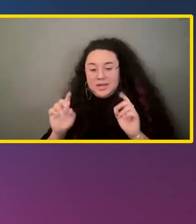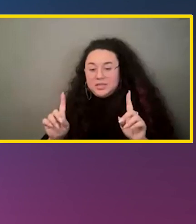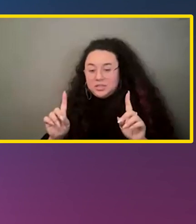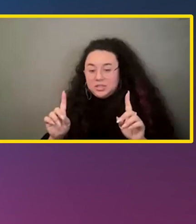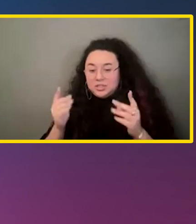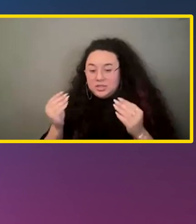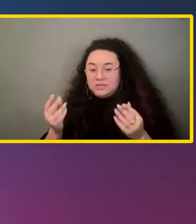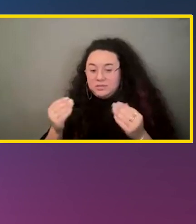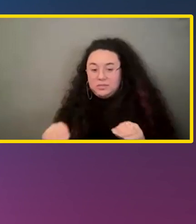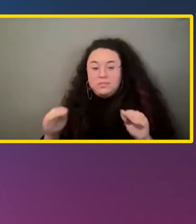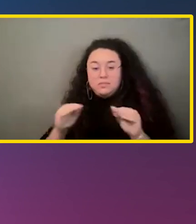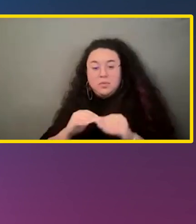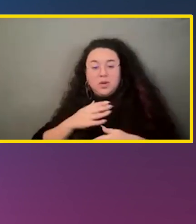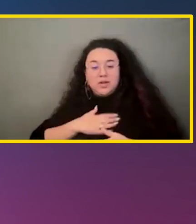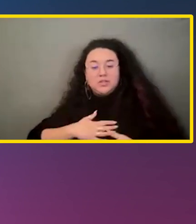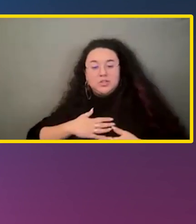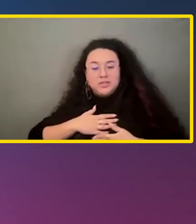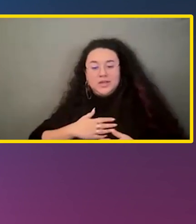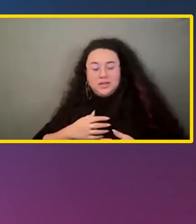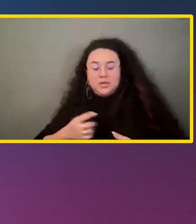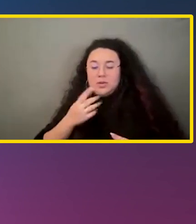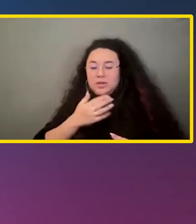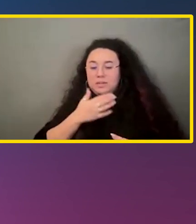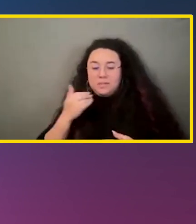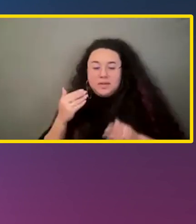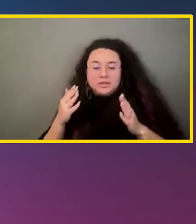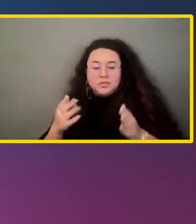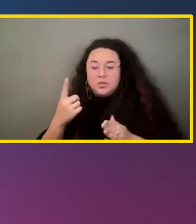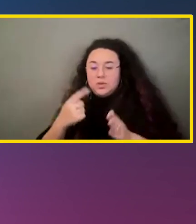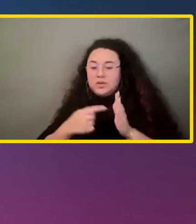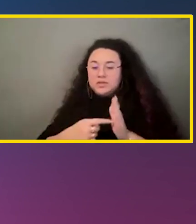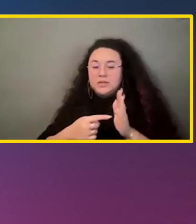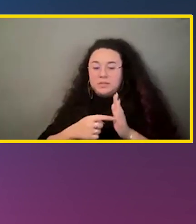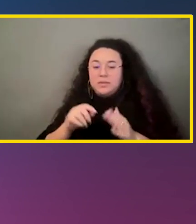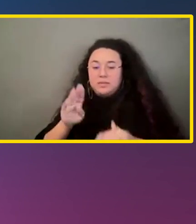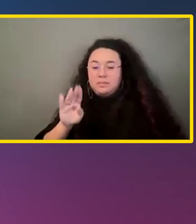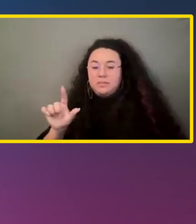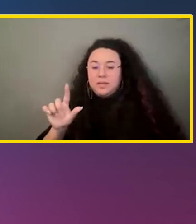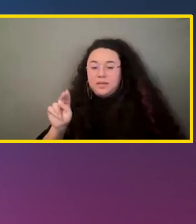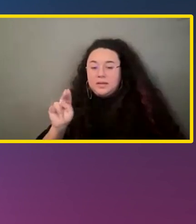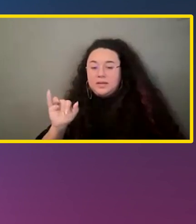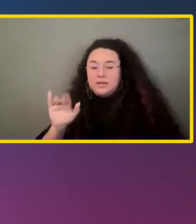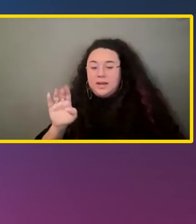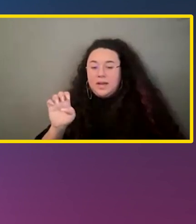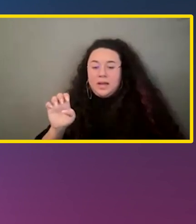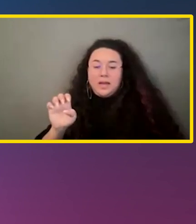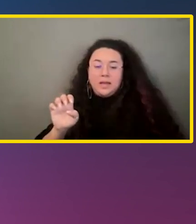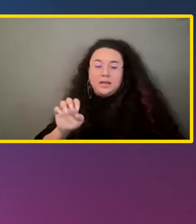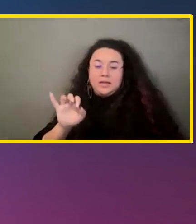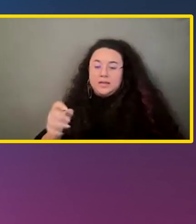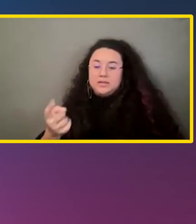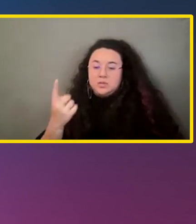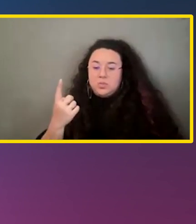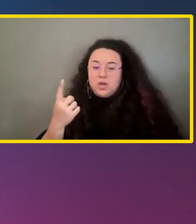educational be more entertaining. One of the best ways that are examples is Bill Nye. Like, he is like the one